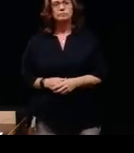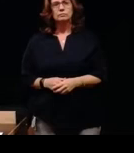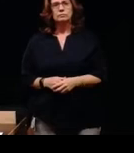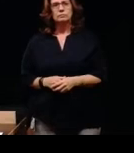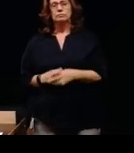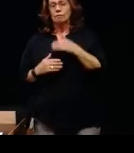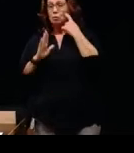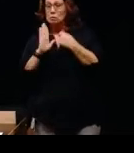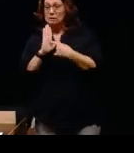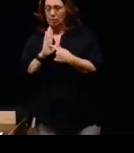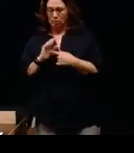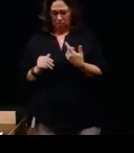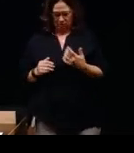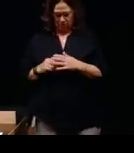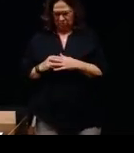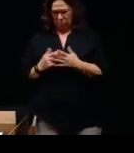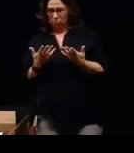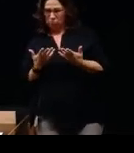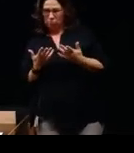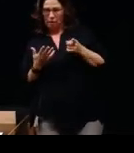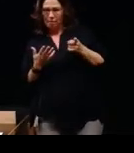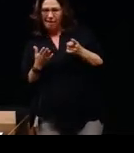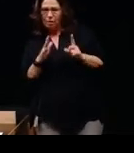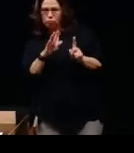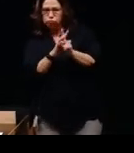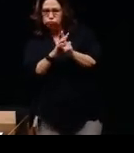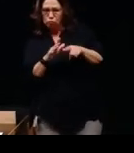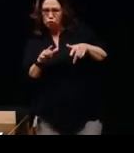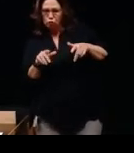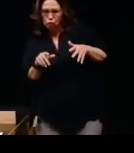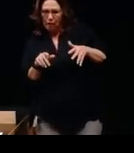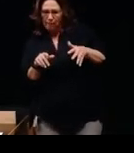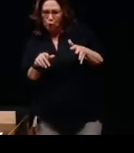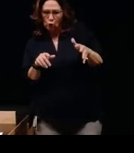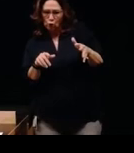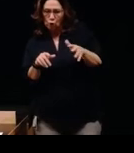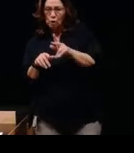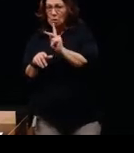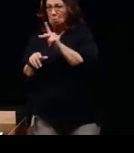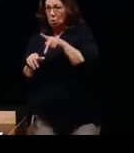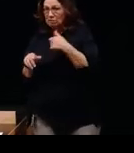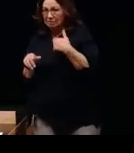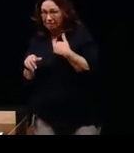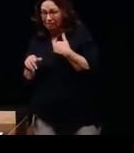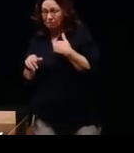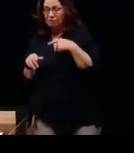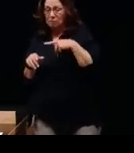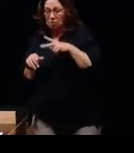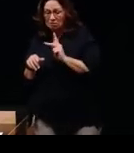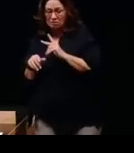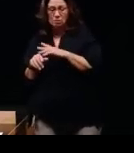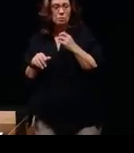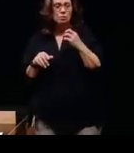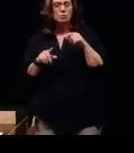case of a patient with a functional tremor who also has Parkinson's disease? Is this a case of a